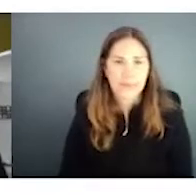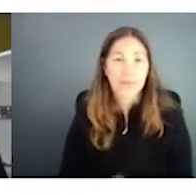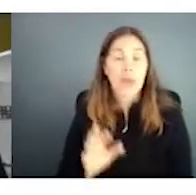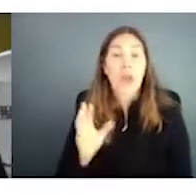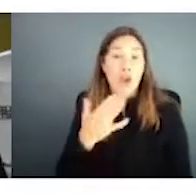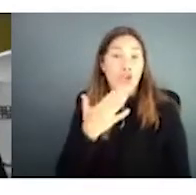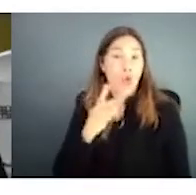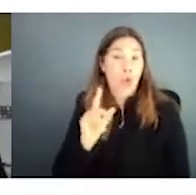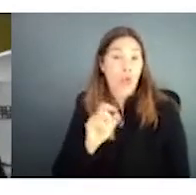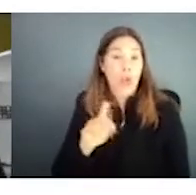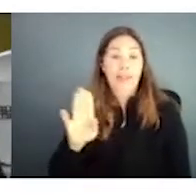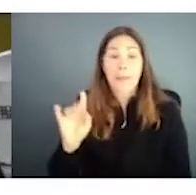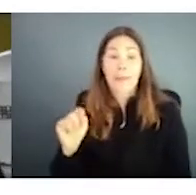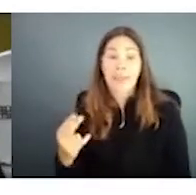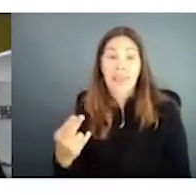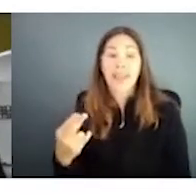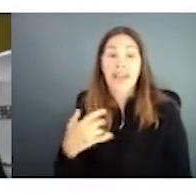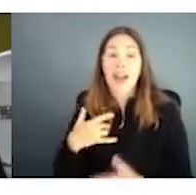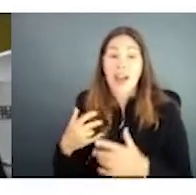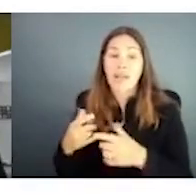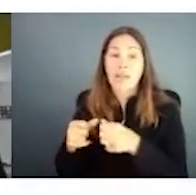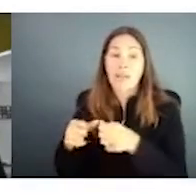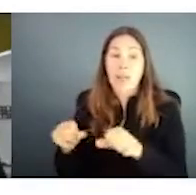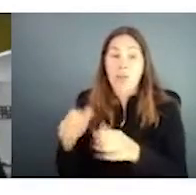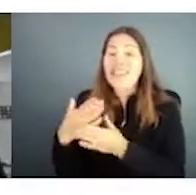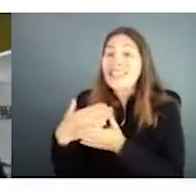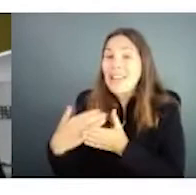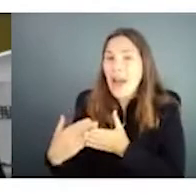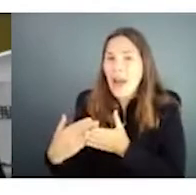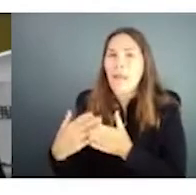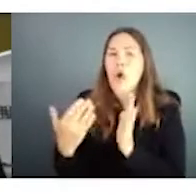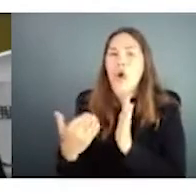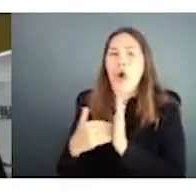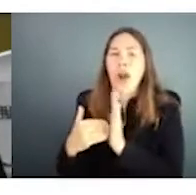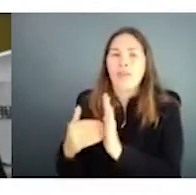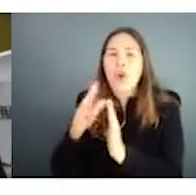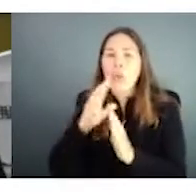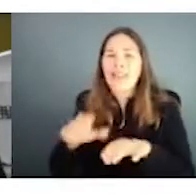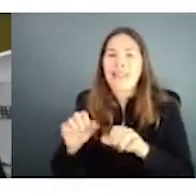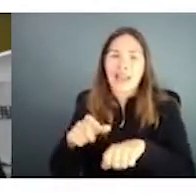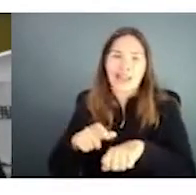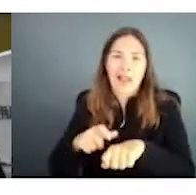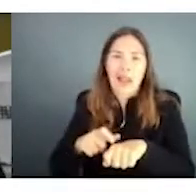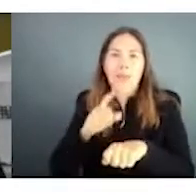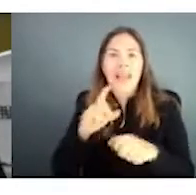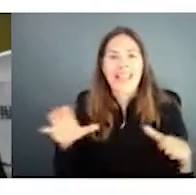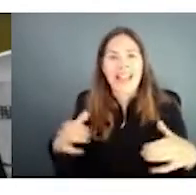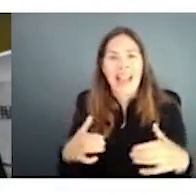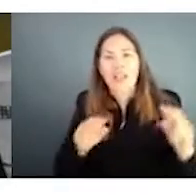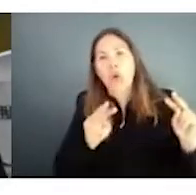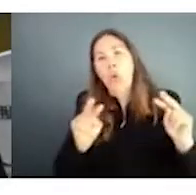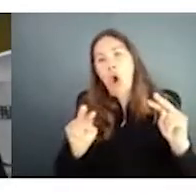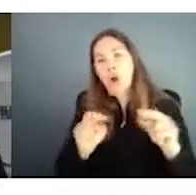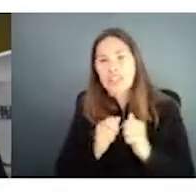Good question, Beth. I post some. We oftentimes will take time to watch them as a class. Sometimes I'll share